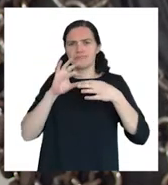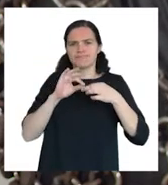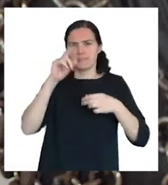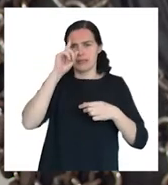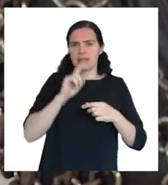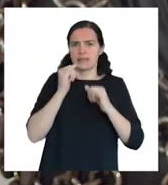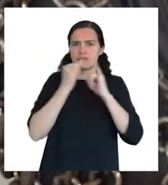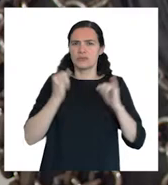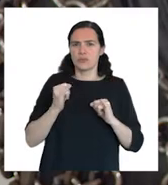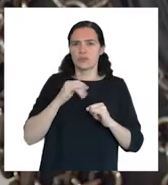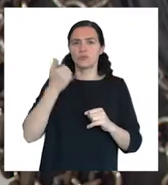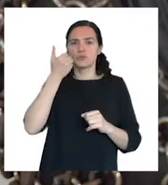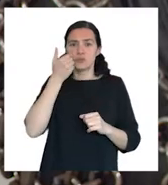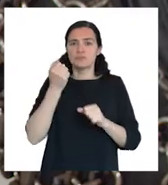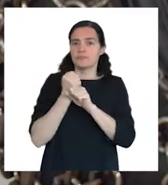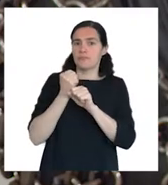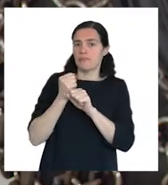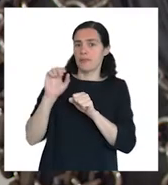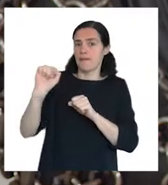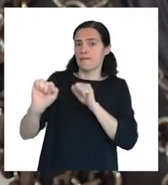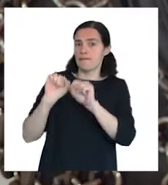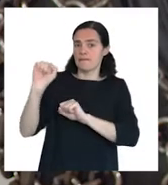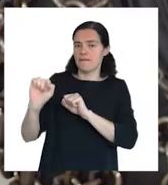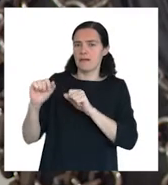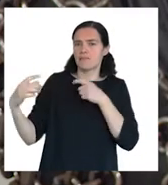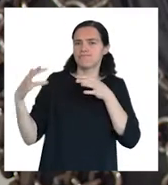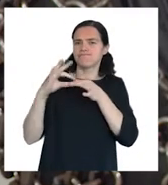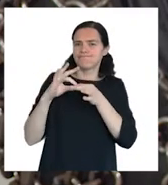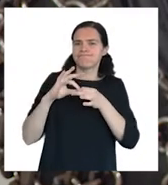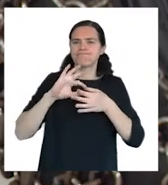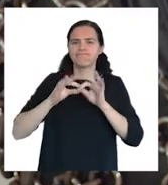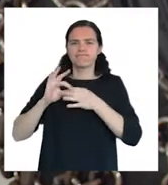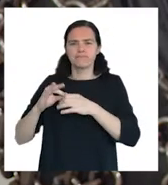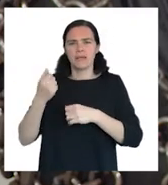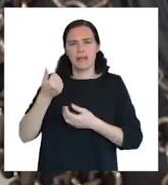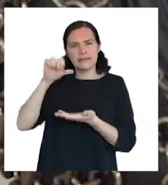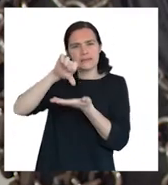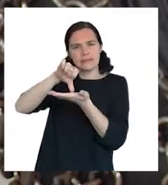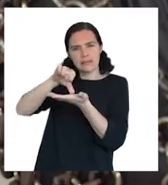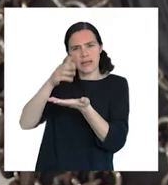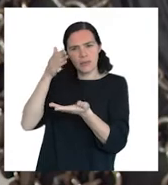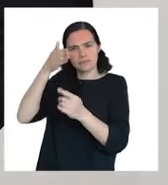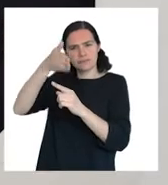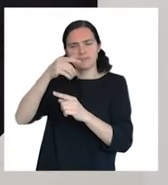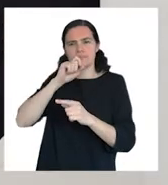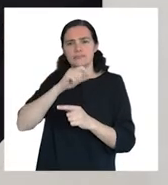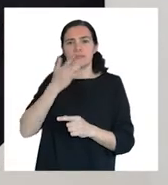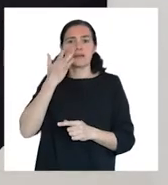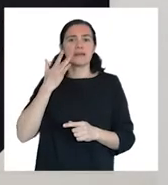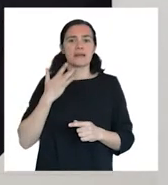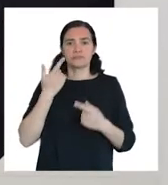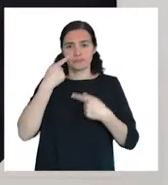the International Day of Museum, as his work is articulated, centered on